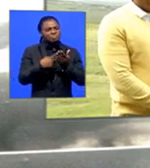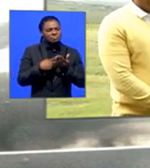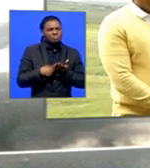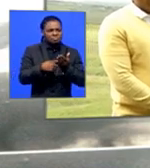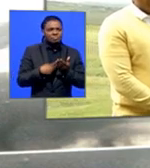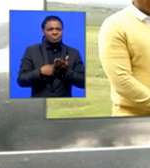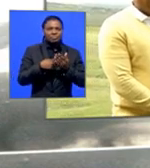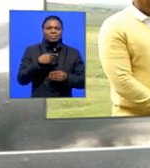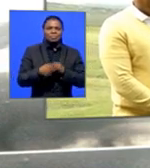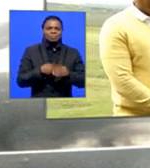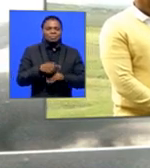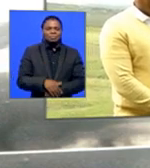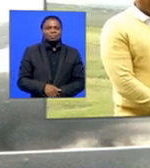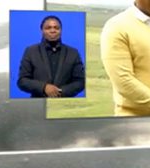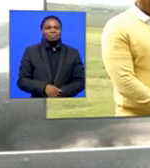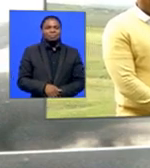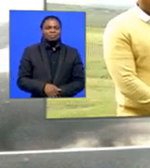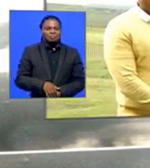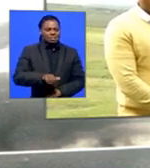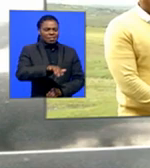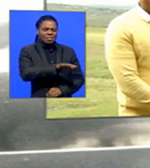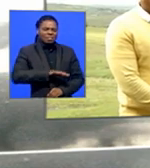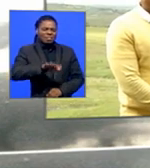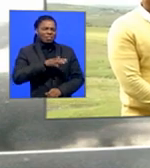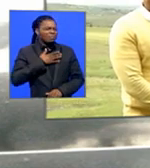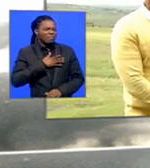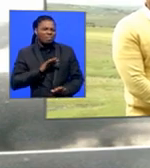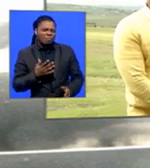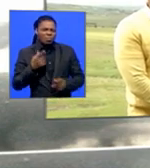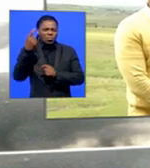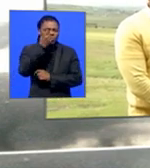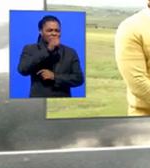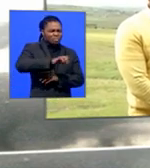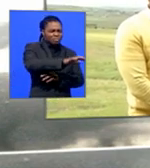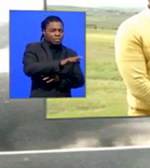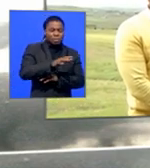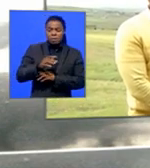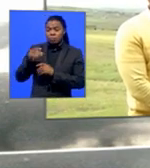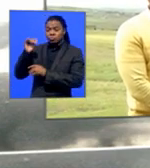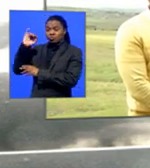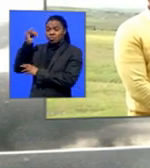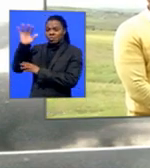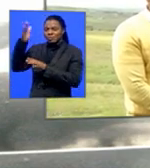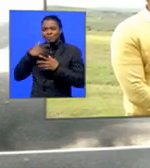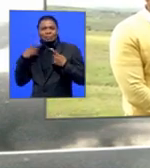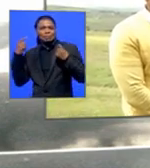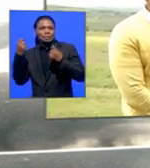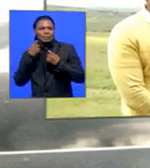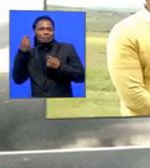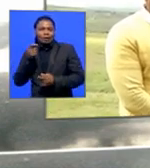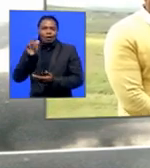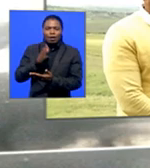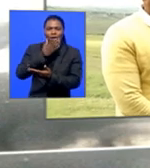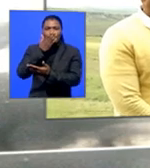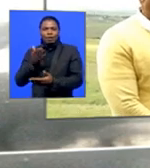the mood in these areas, the rural areas. In Gauteng, the celebrations, people are singing, celebrating Tatu